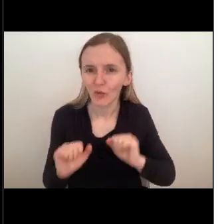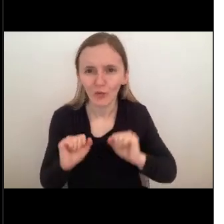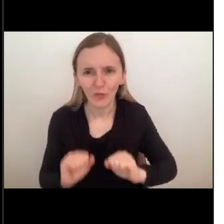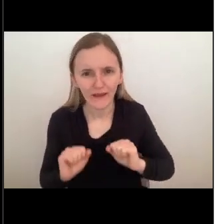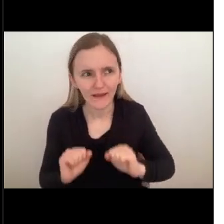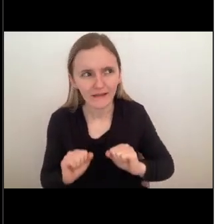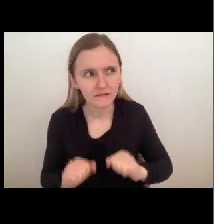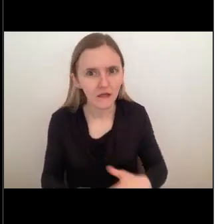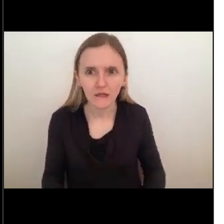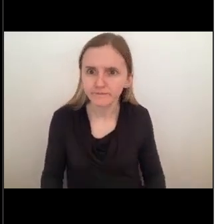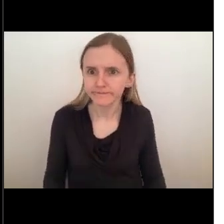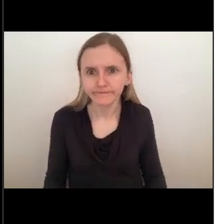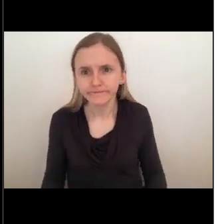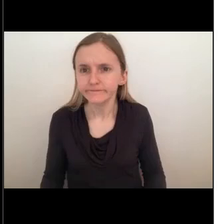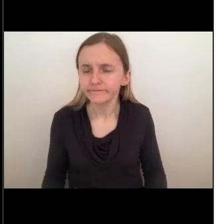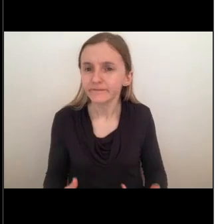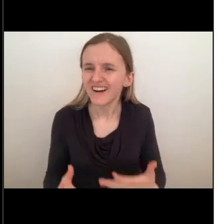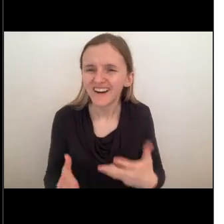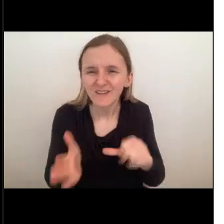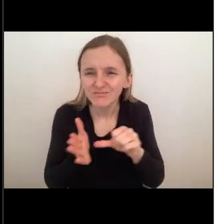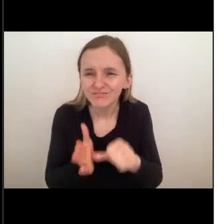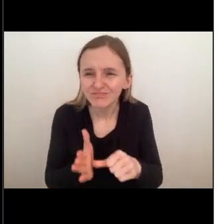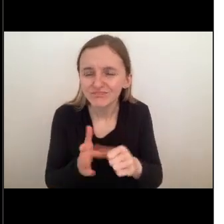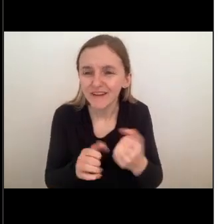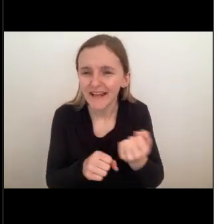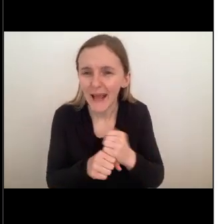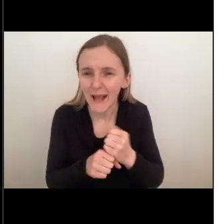where turn taking might be difficult, queuing can be difficult,